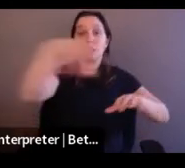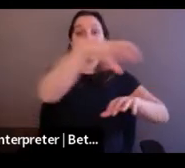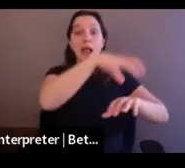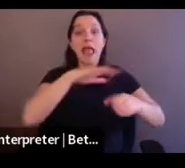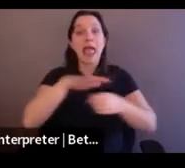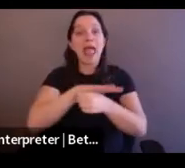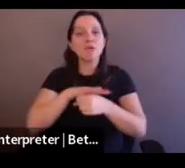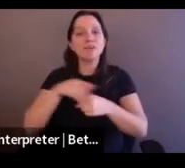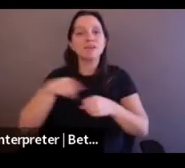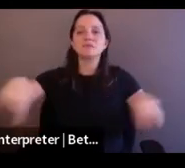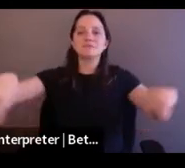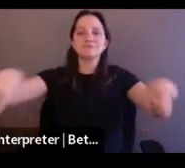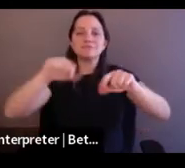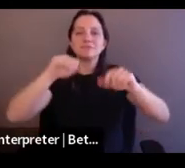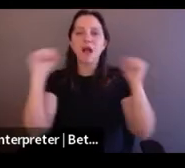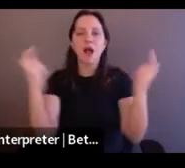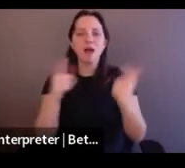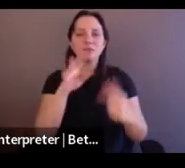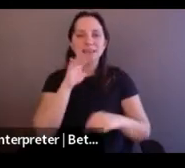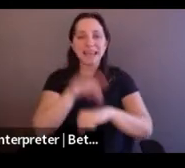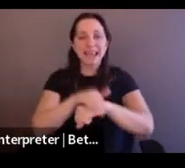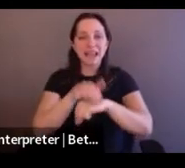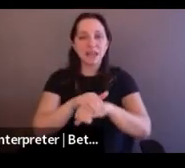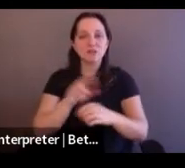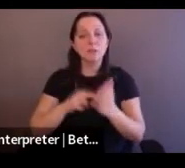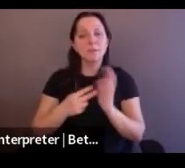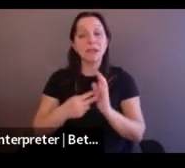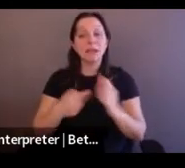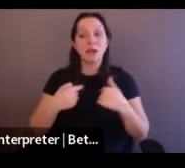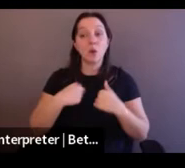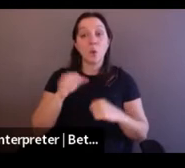but it's hard for their workforce to connect with these residents.